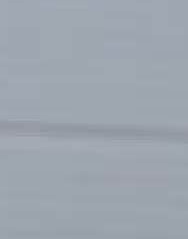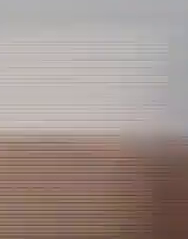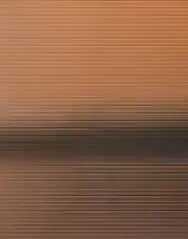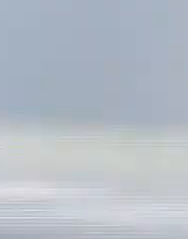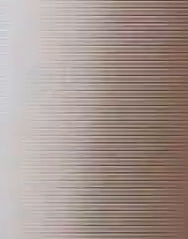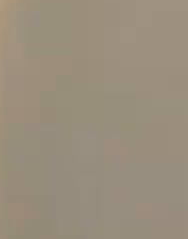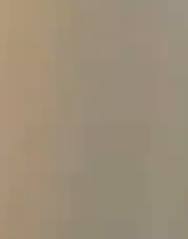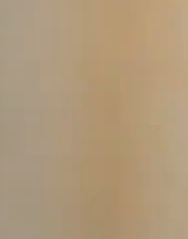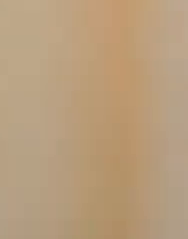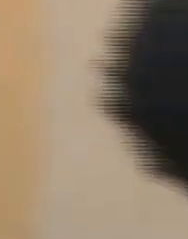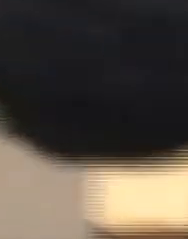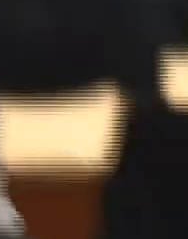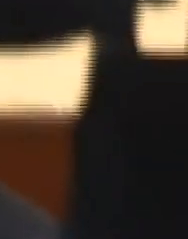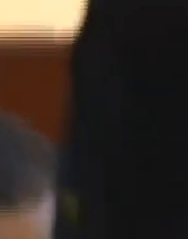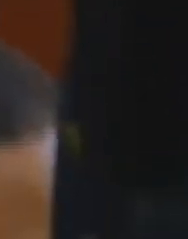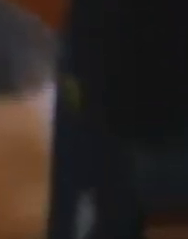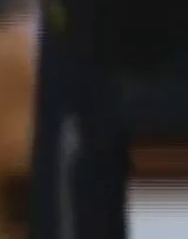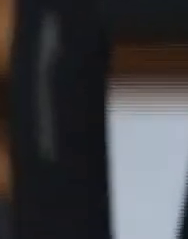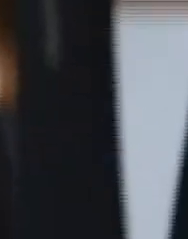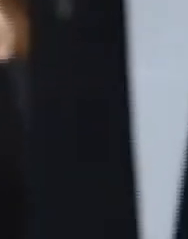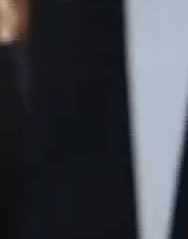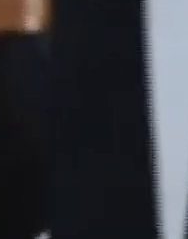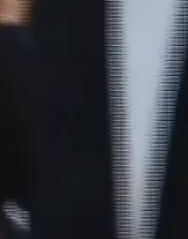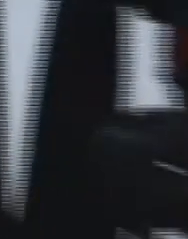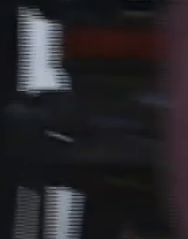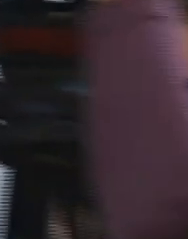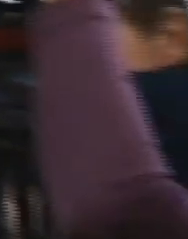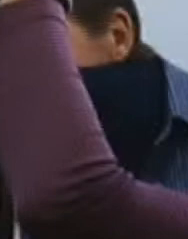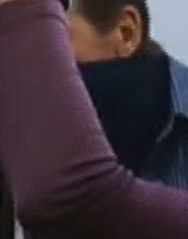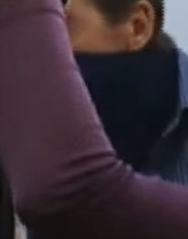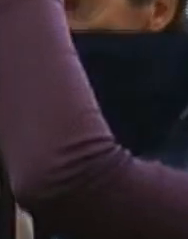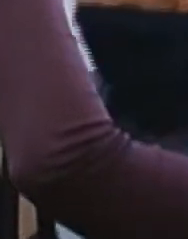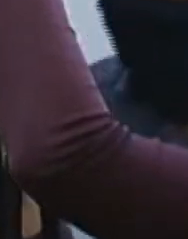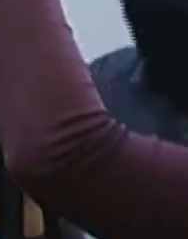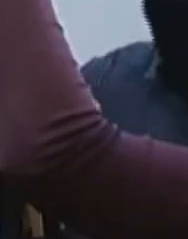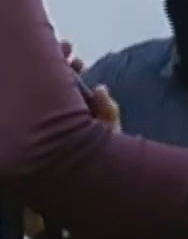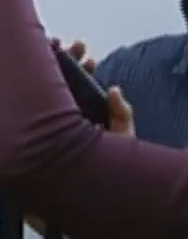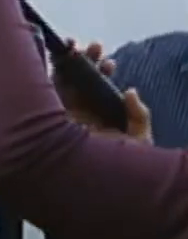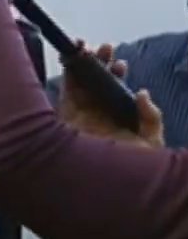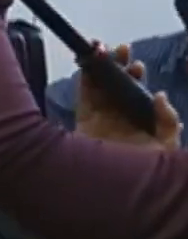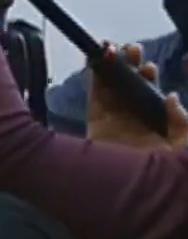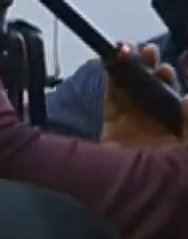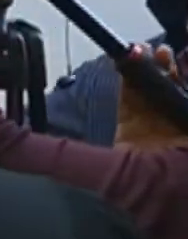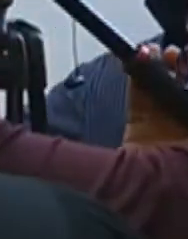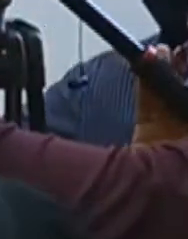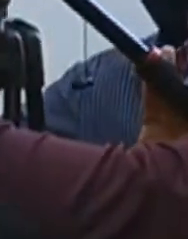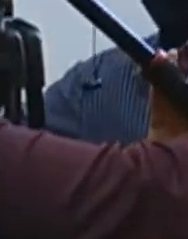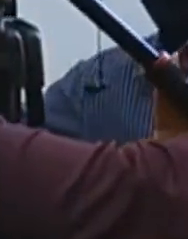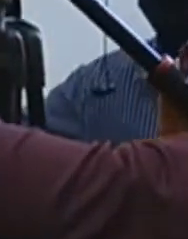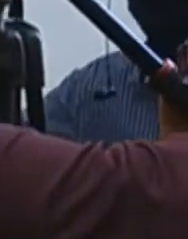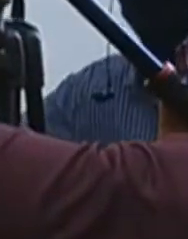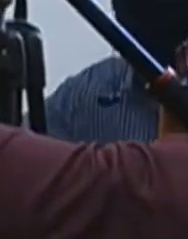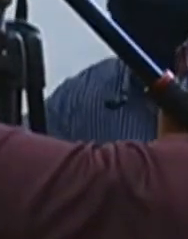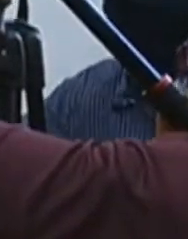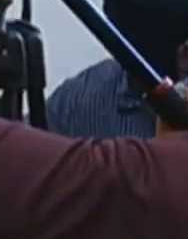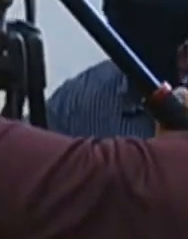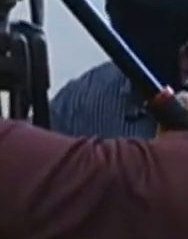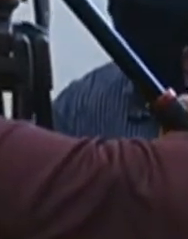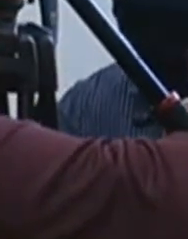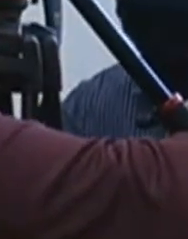them, or was the court advising that is allowing no, this that? This is an order. This is an order. Yes, it's a court order. Yes. Then what's